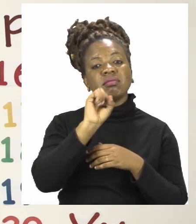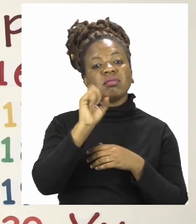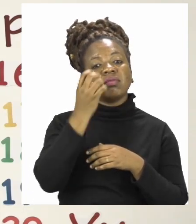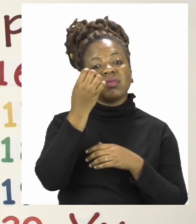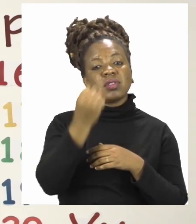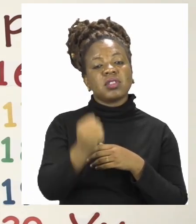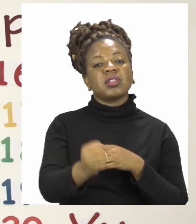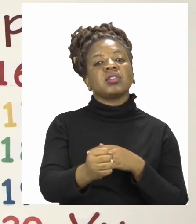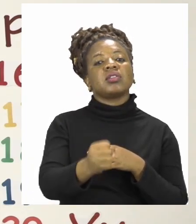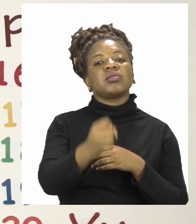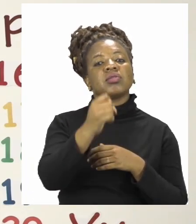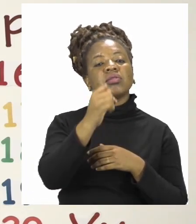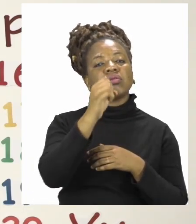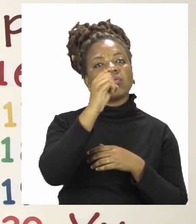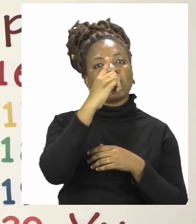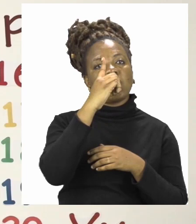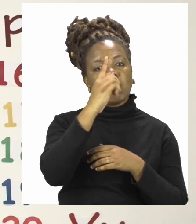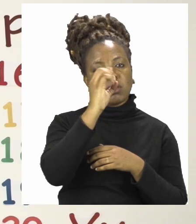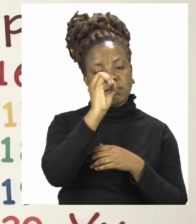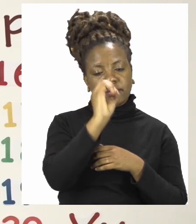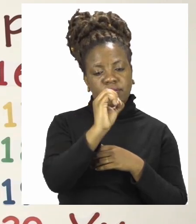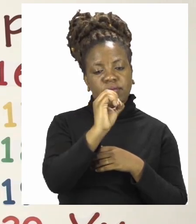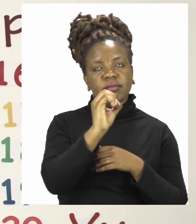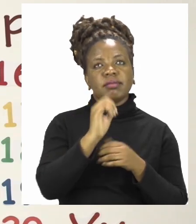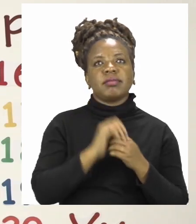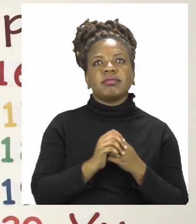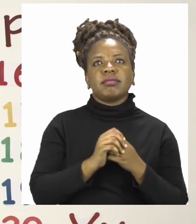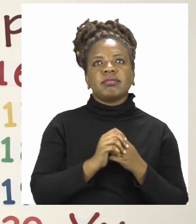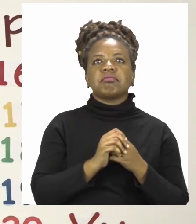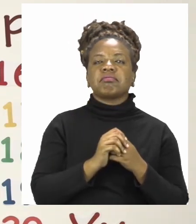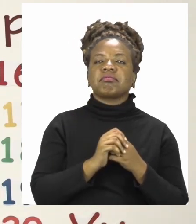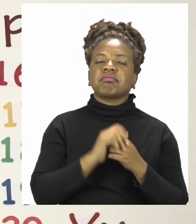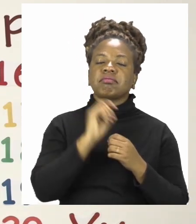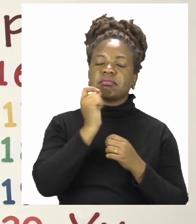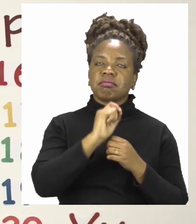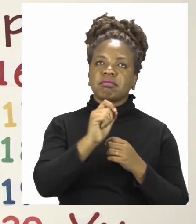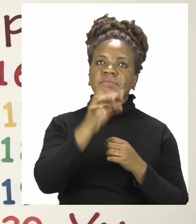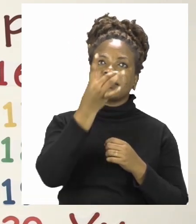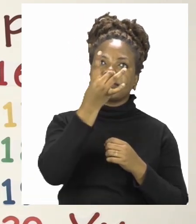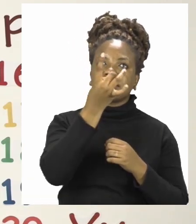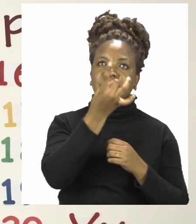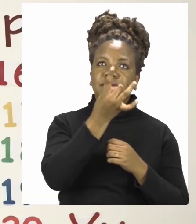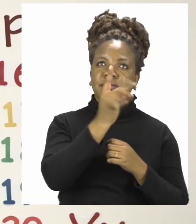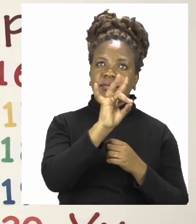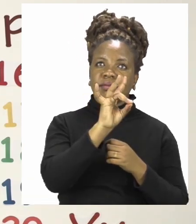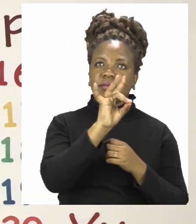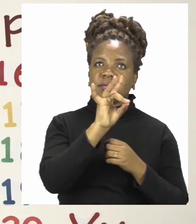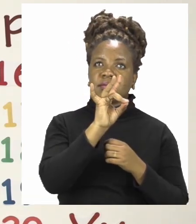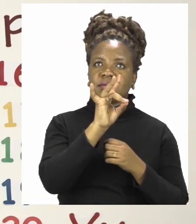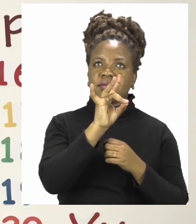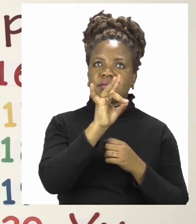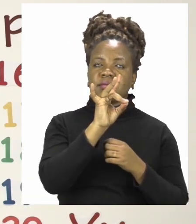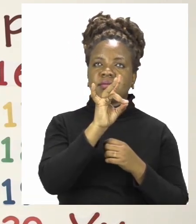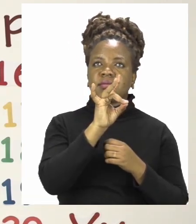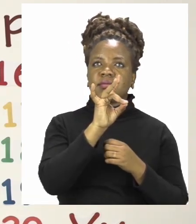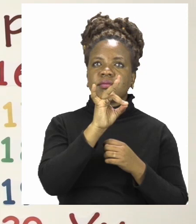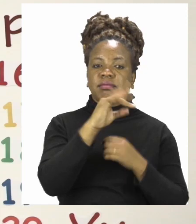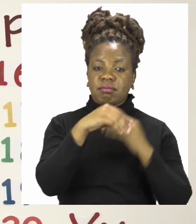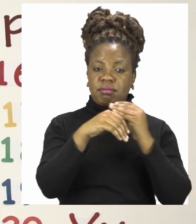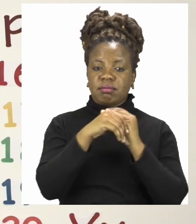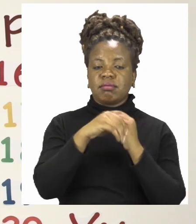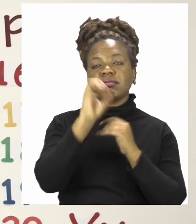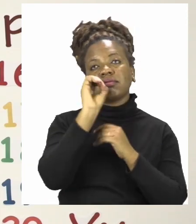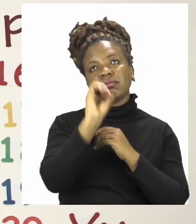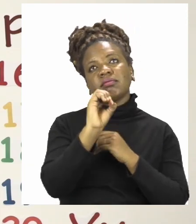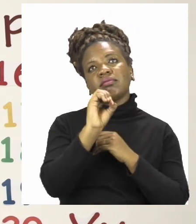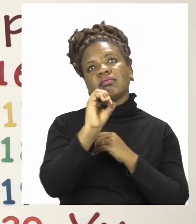with him. So we're going to write our 8 where the tens is. And then we're going to put a 0